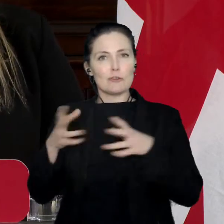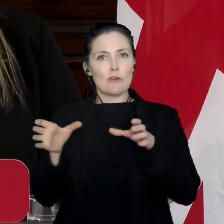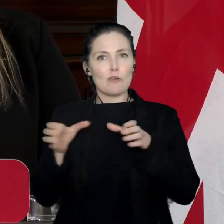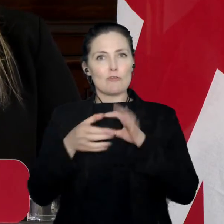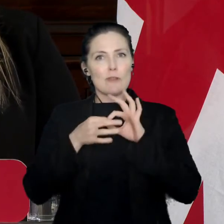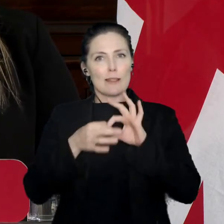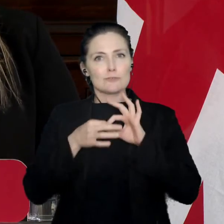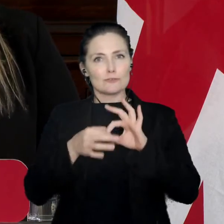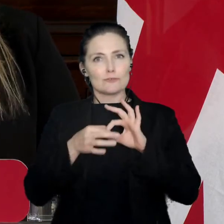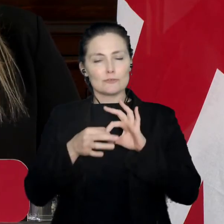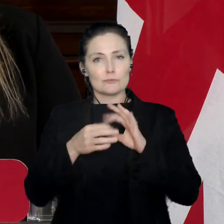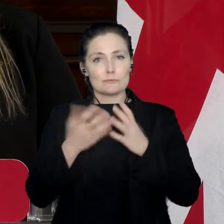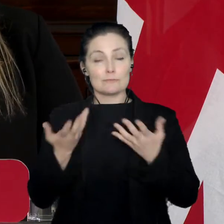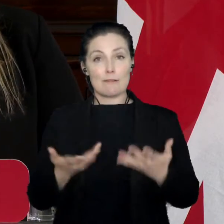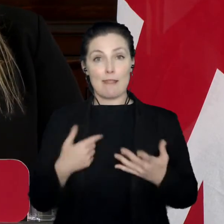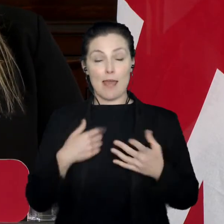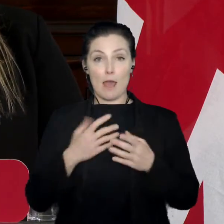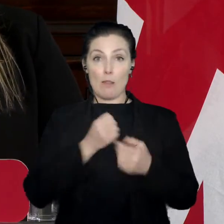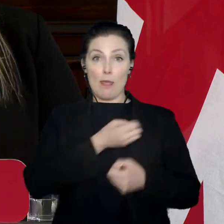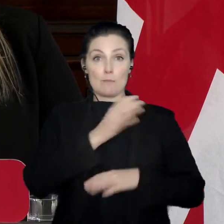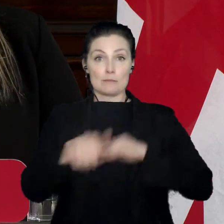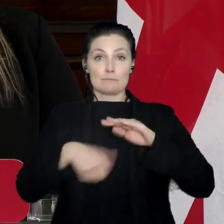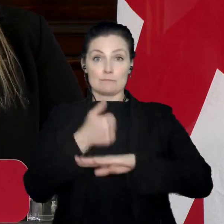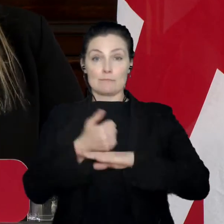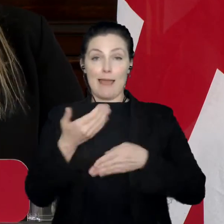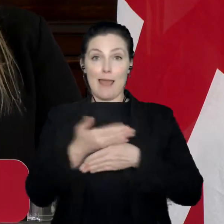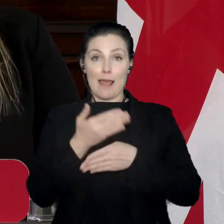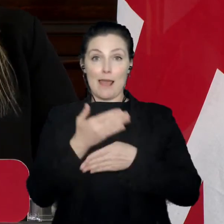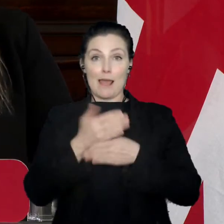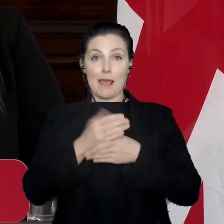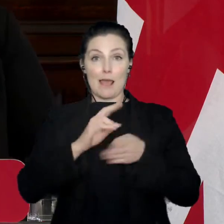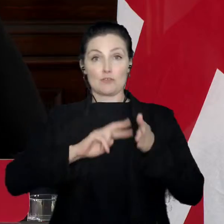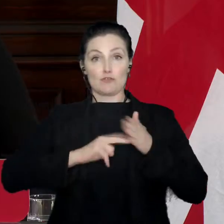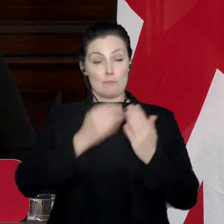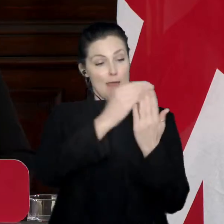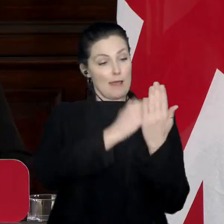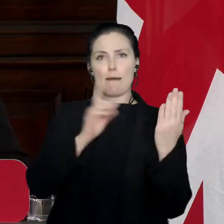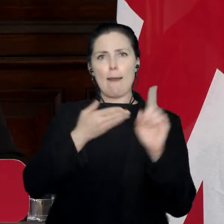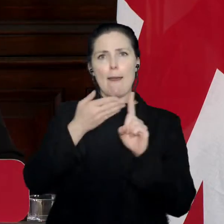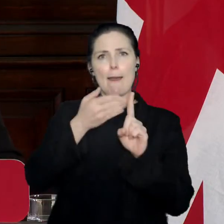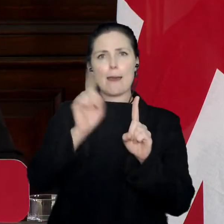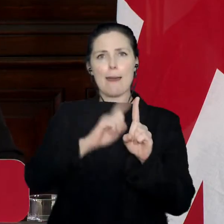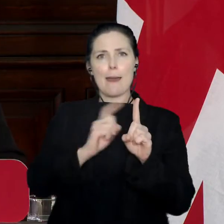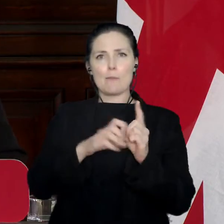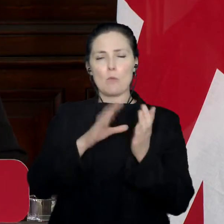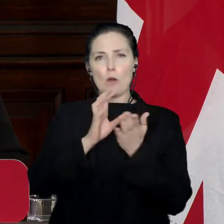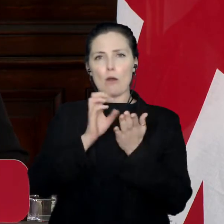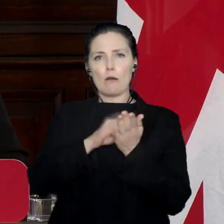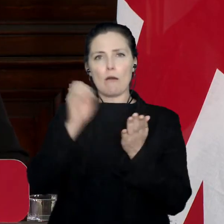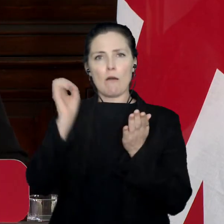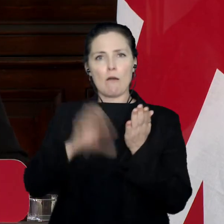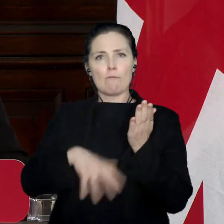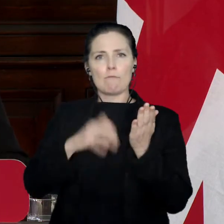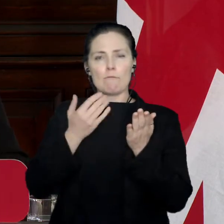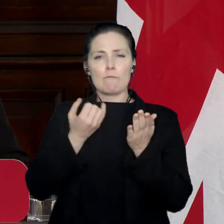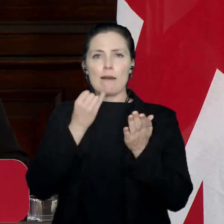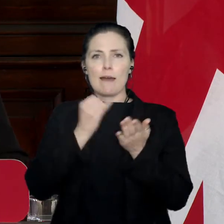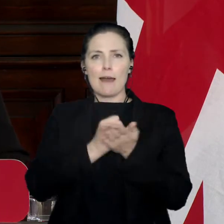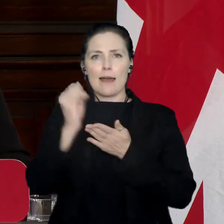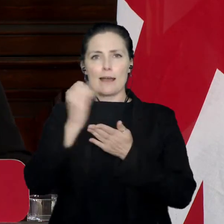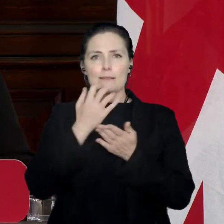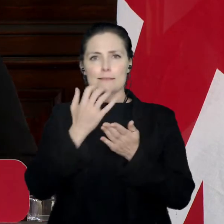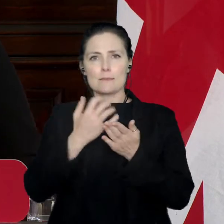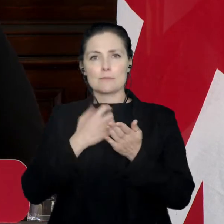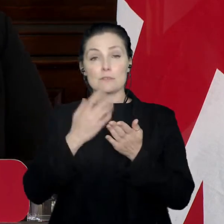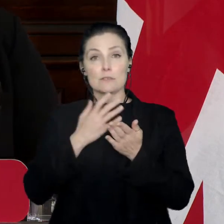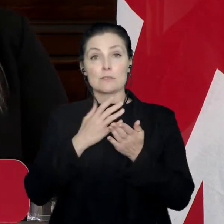implementation of an action plan designed to confront and uproot anti-Semitism the Equality and Human Rights Commission,